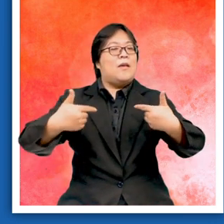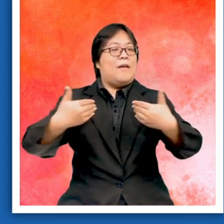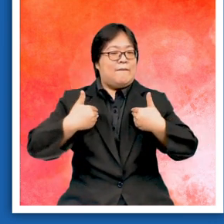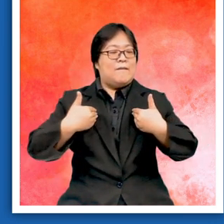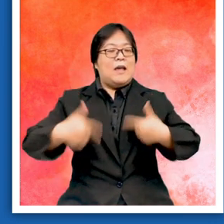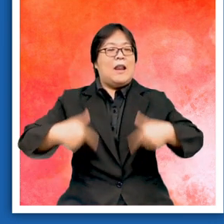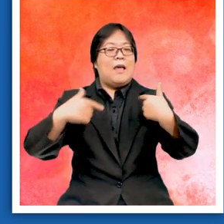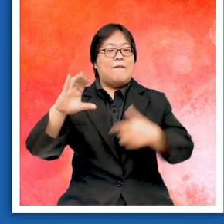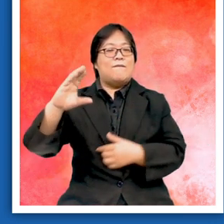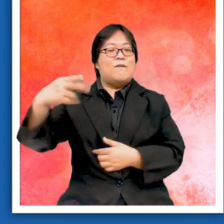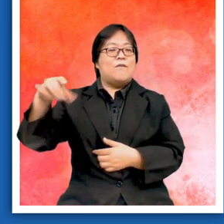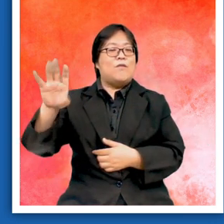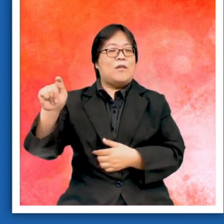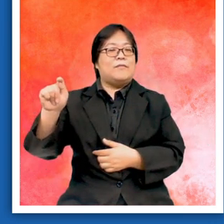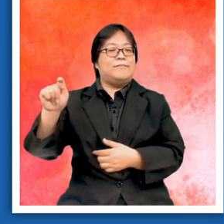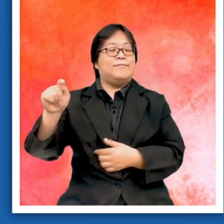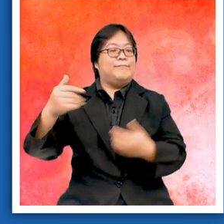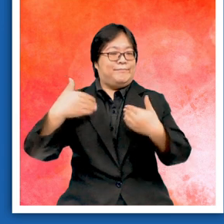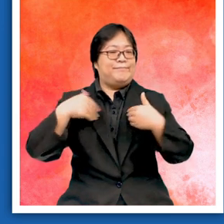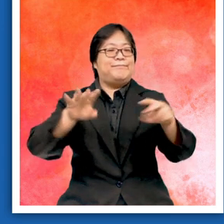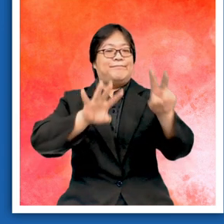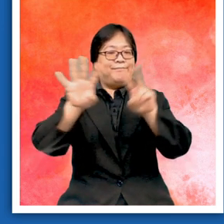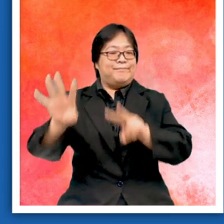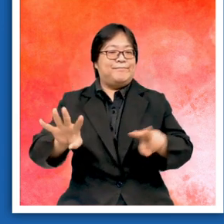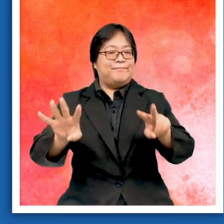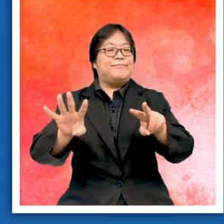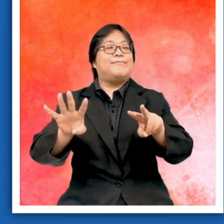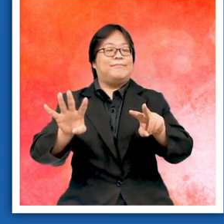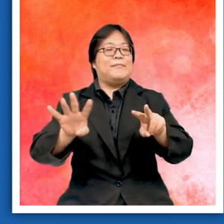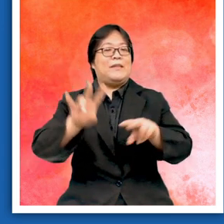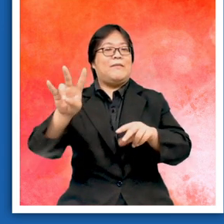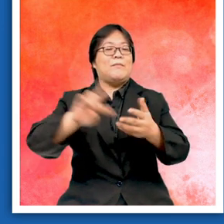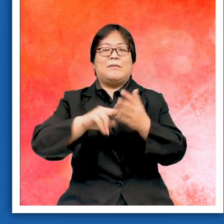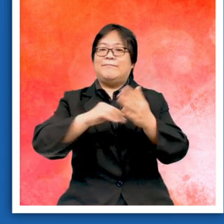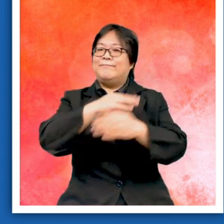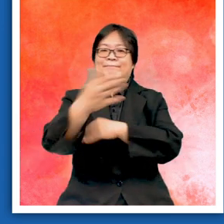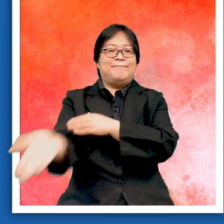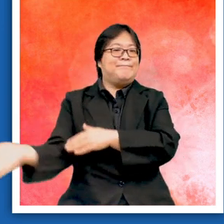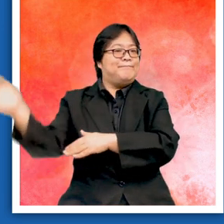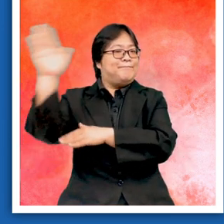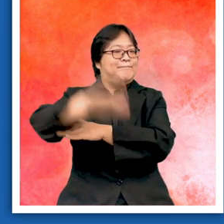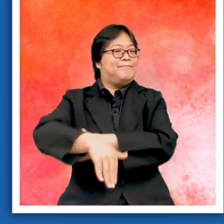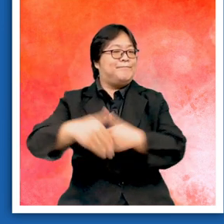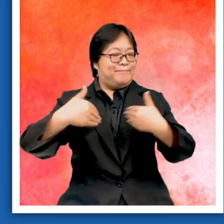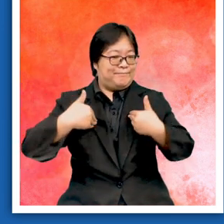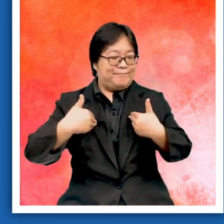live chat, which is available 24/7 support for students.